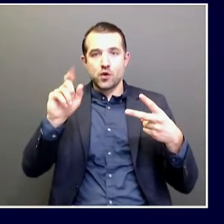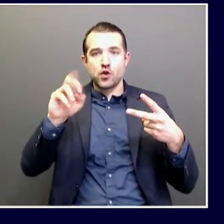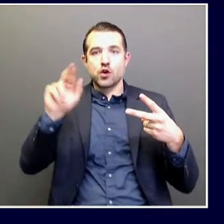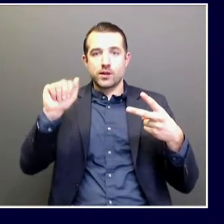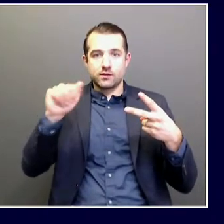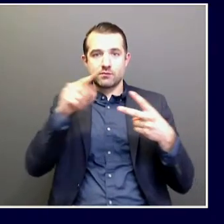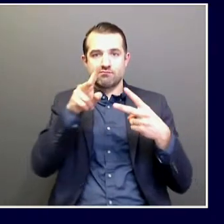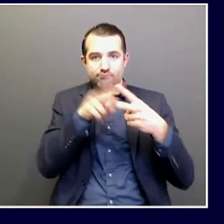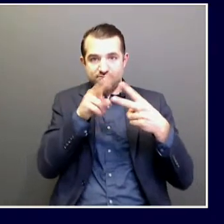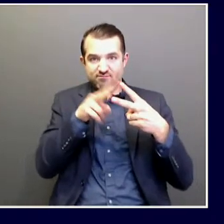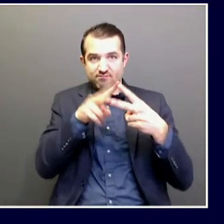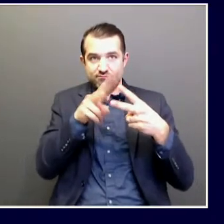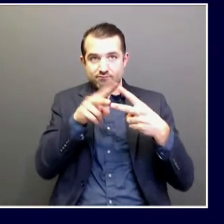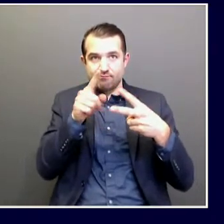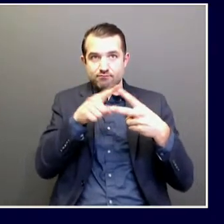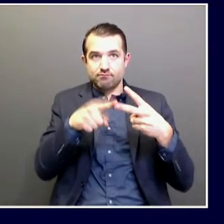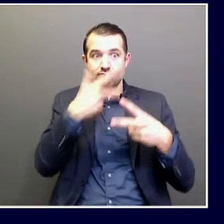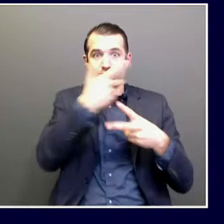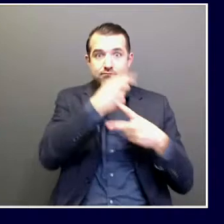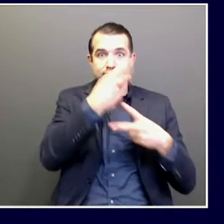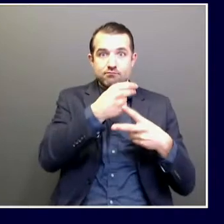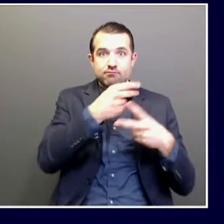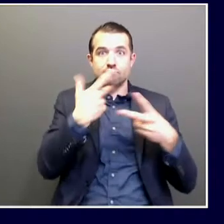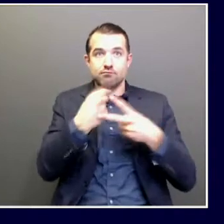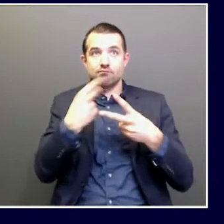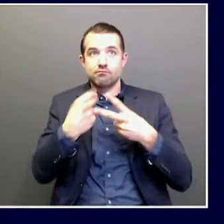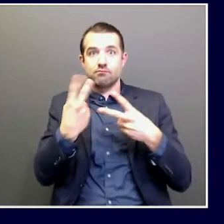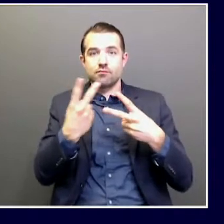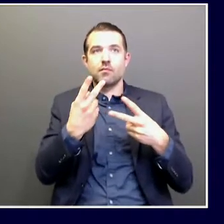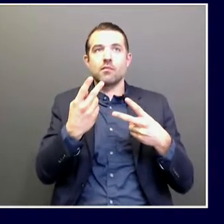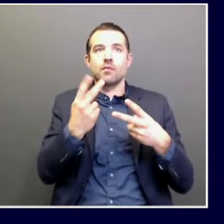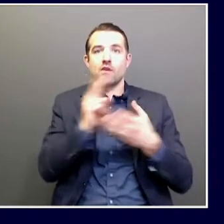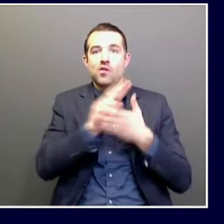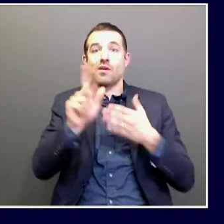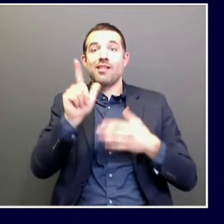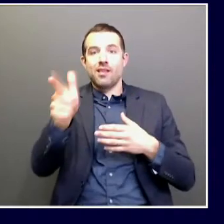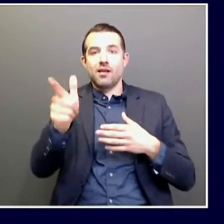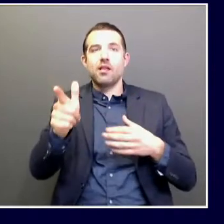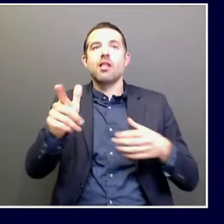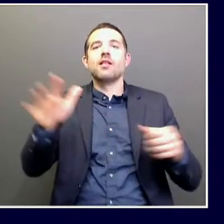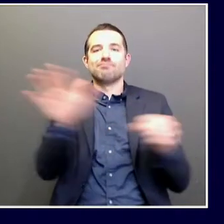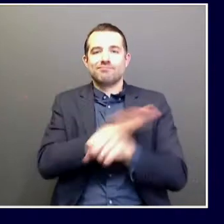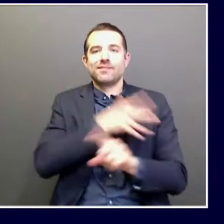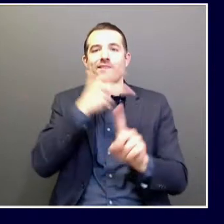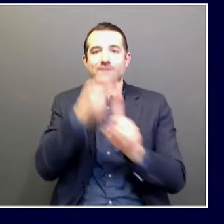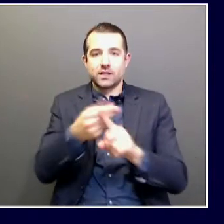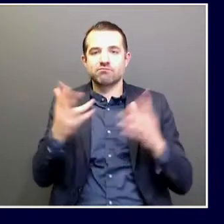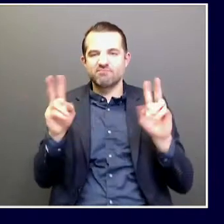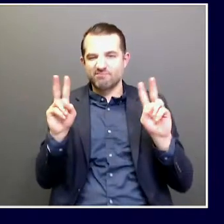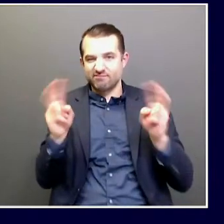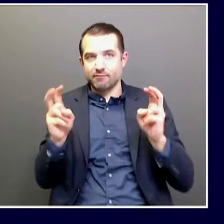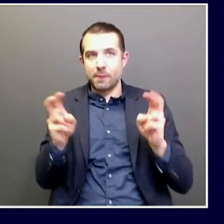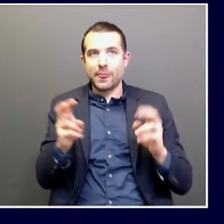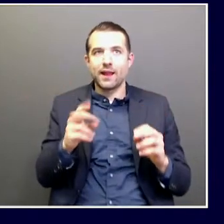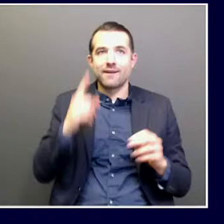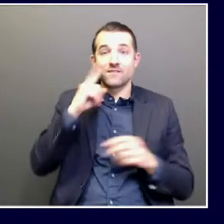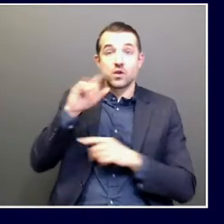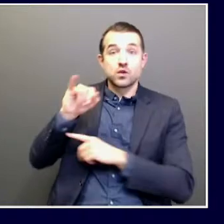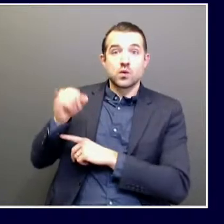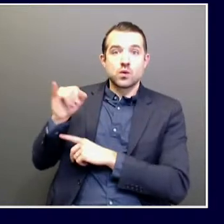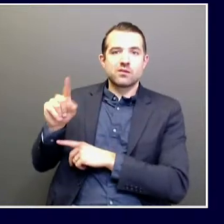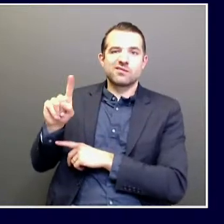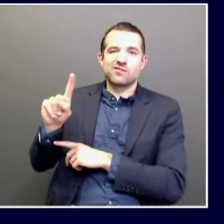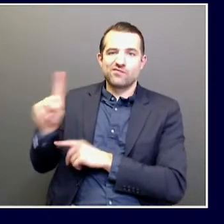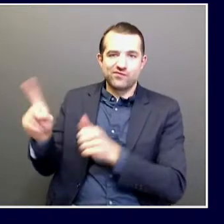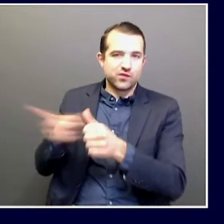But with each passing day, the importance of boosters becomes more and more evident, especially as we